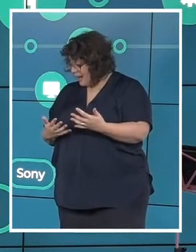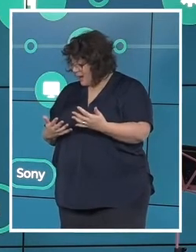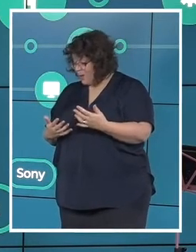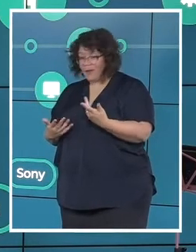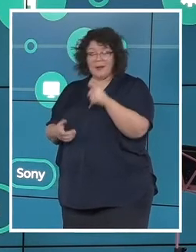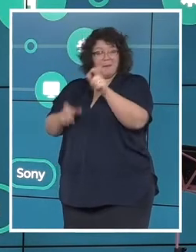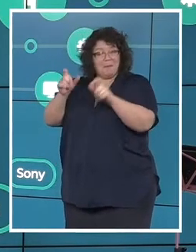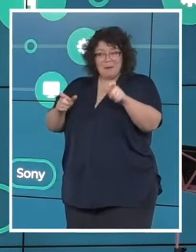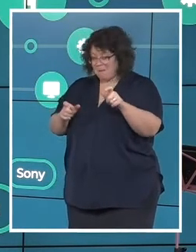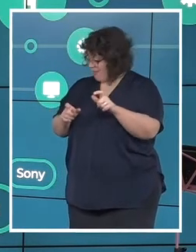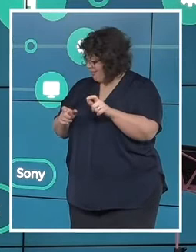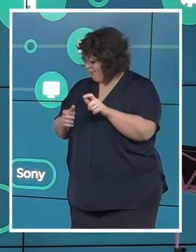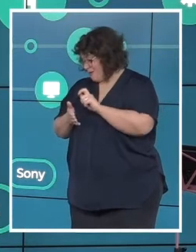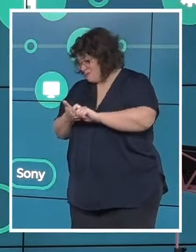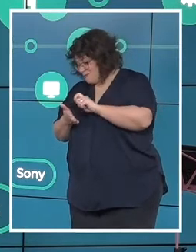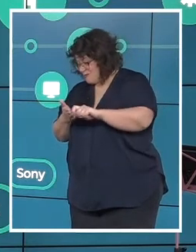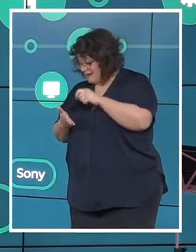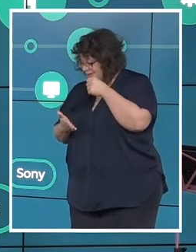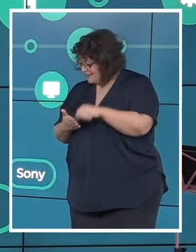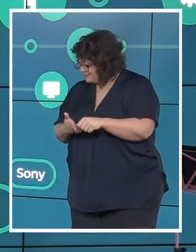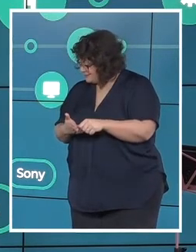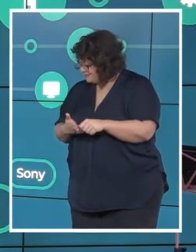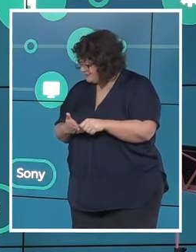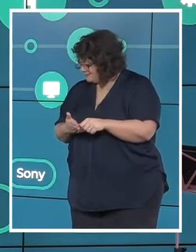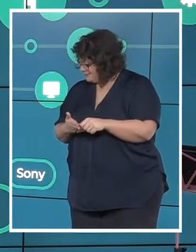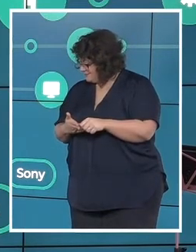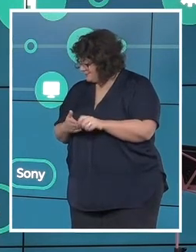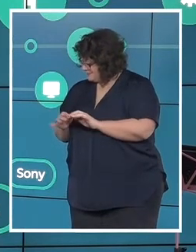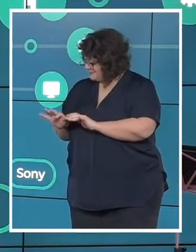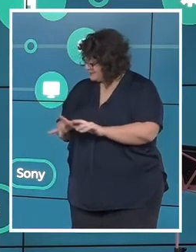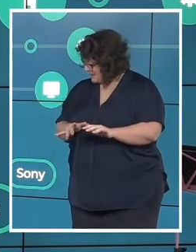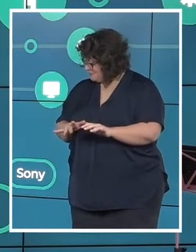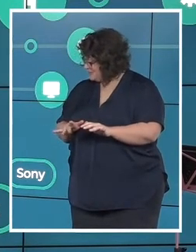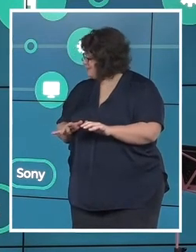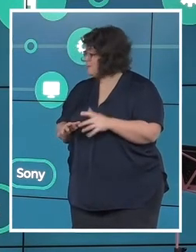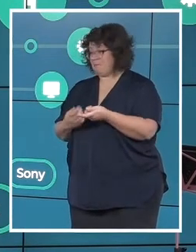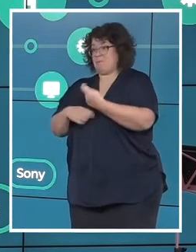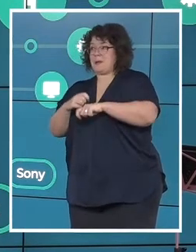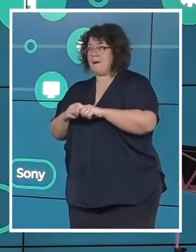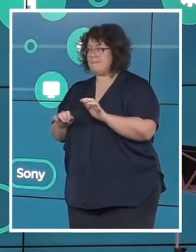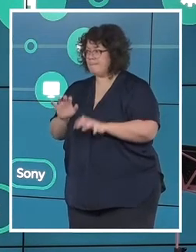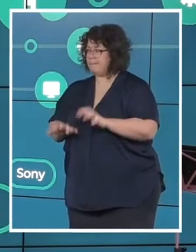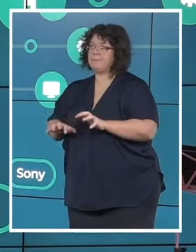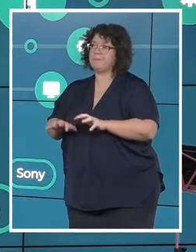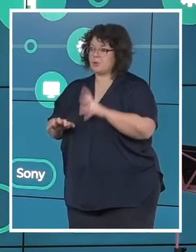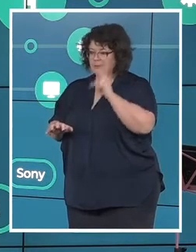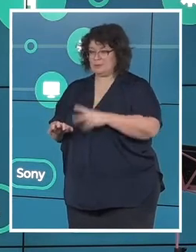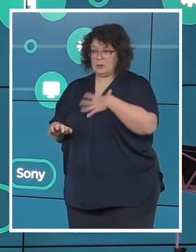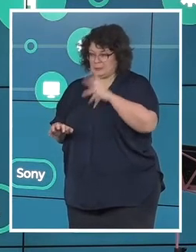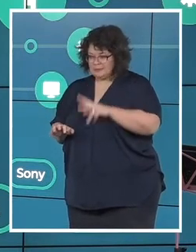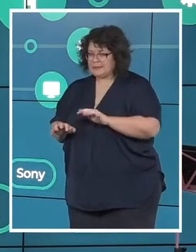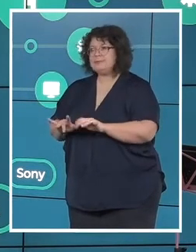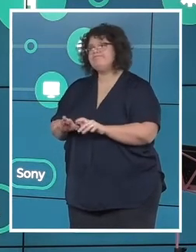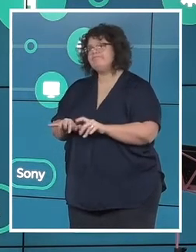drives innovation. Love drives innovation too. So there are lots of these stories throughout our